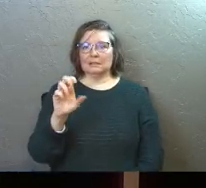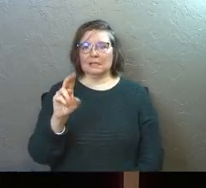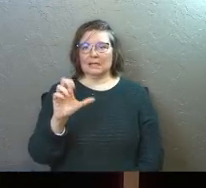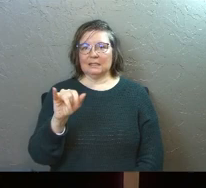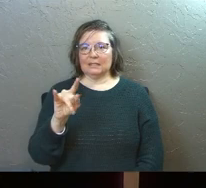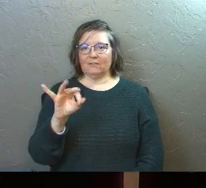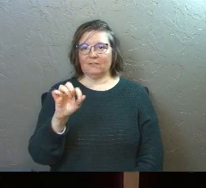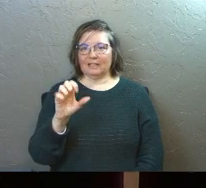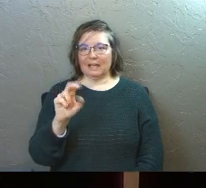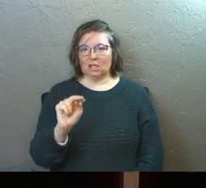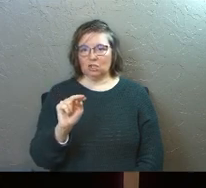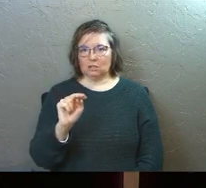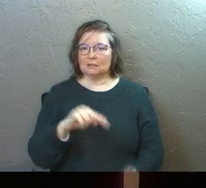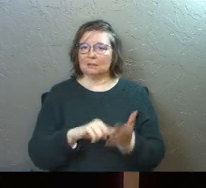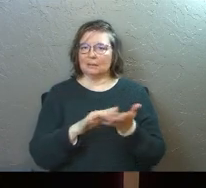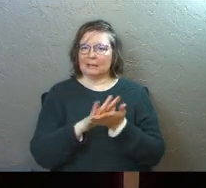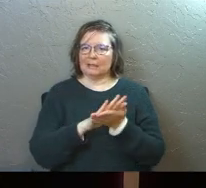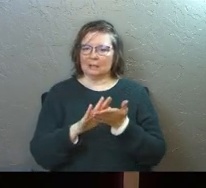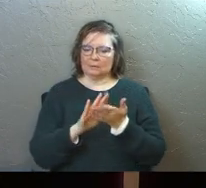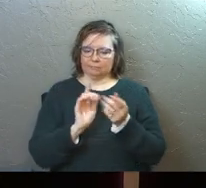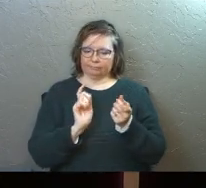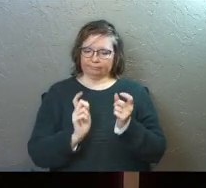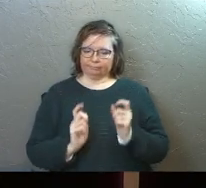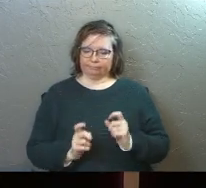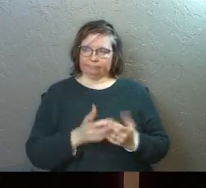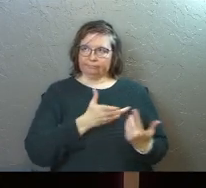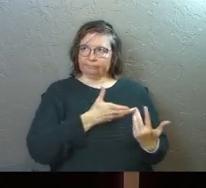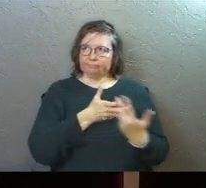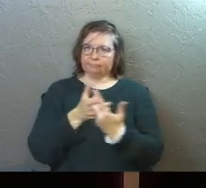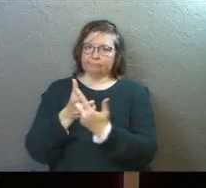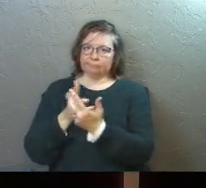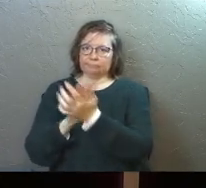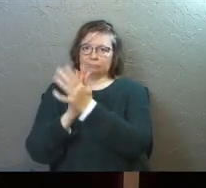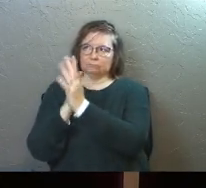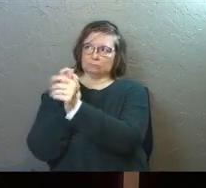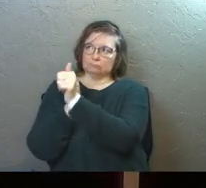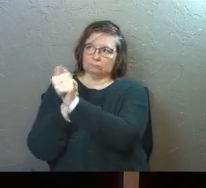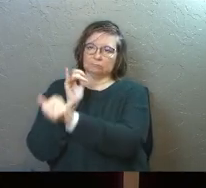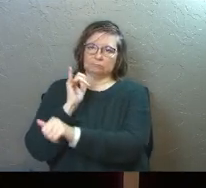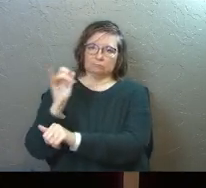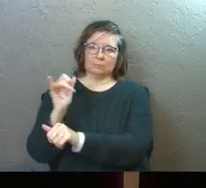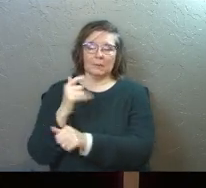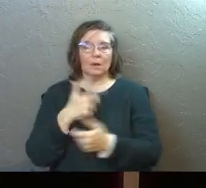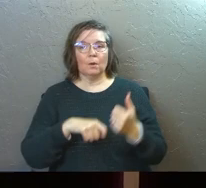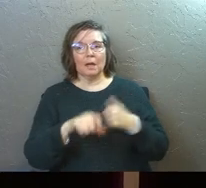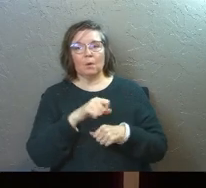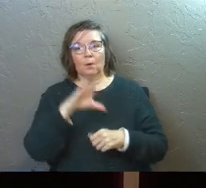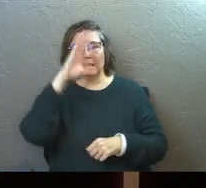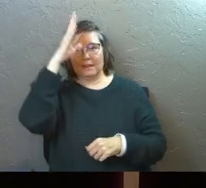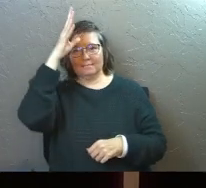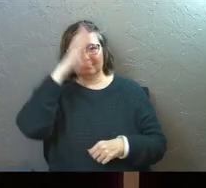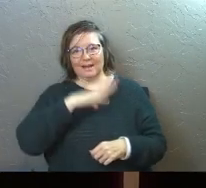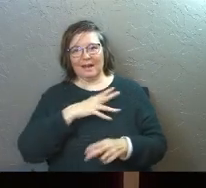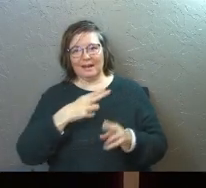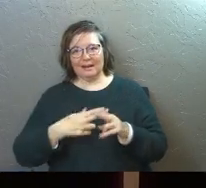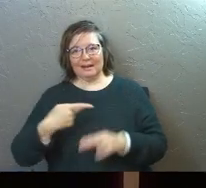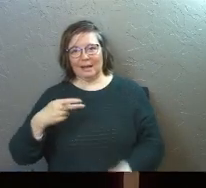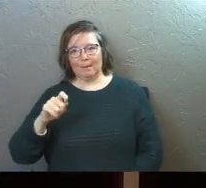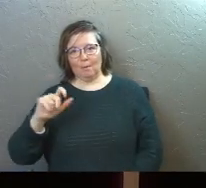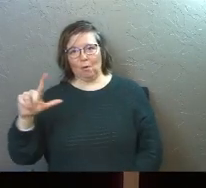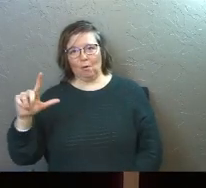our lives that I think is so important to us. And I want to hang out with a guy named Paul today. Everybody say,